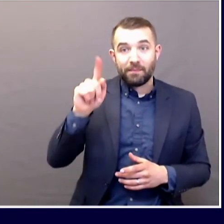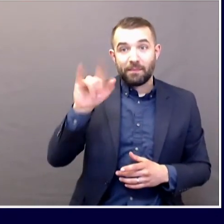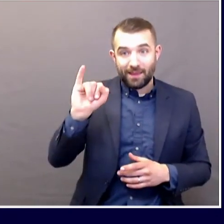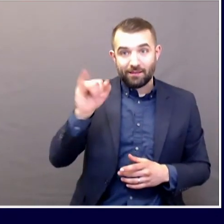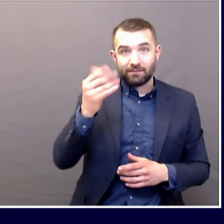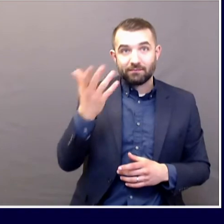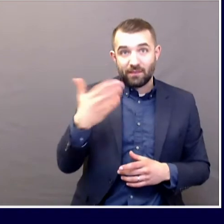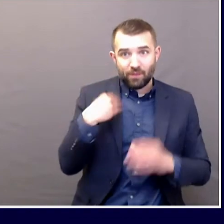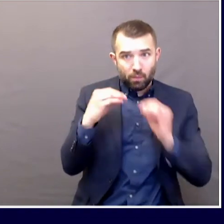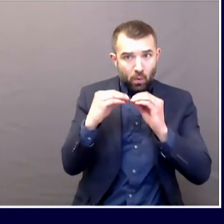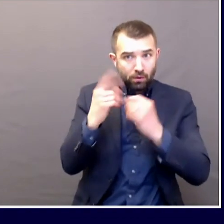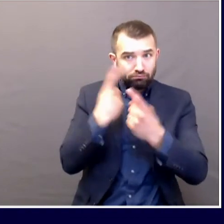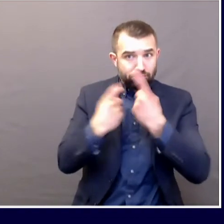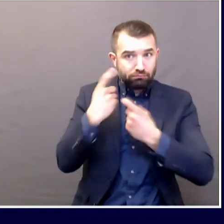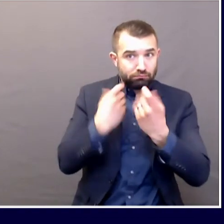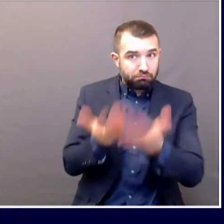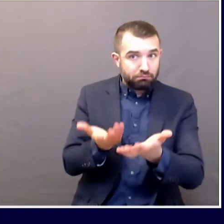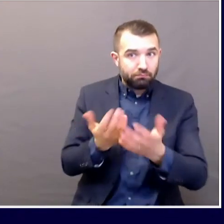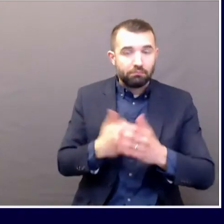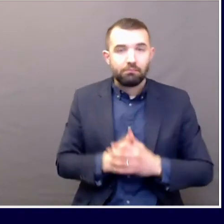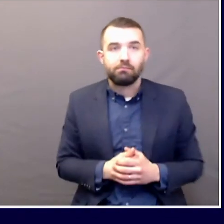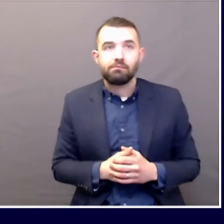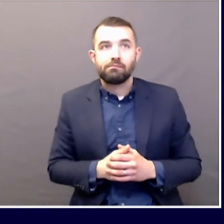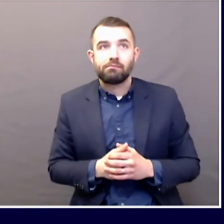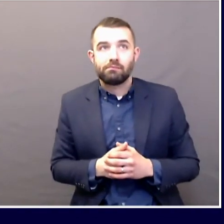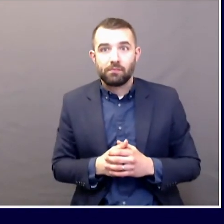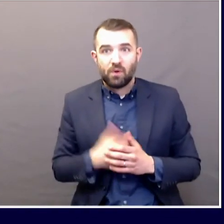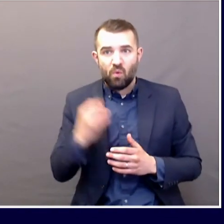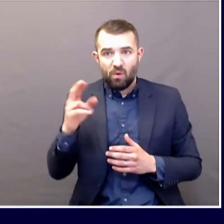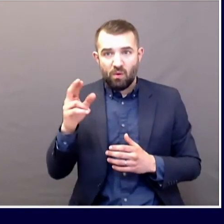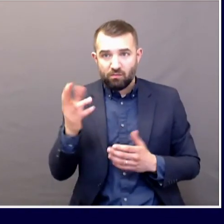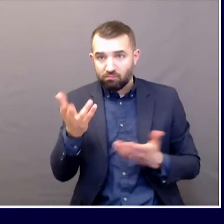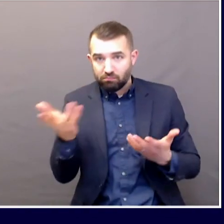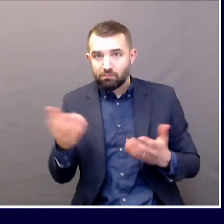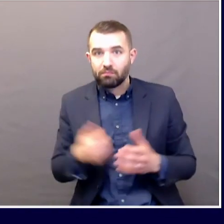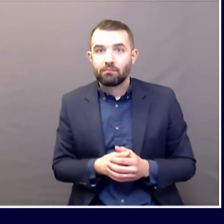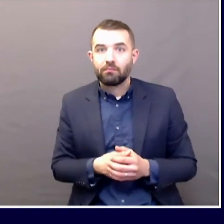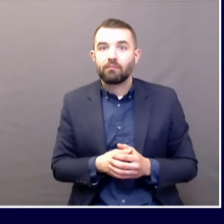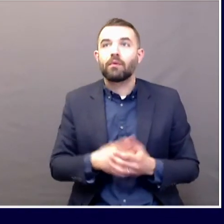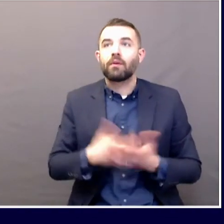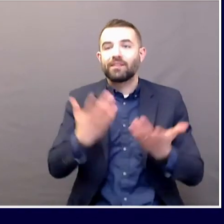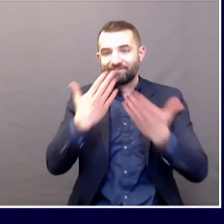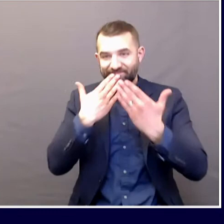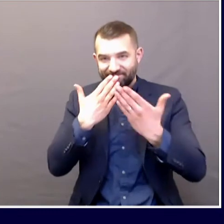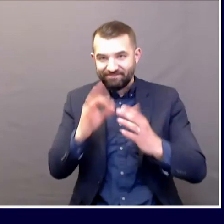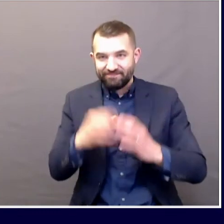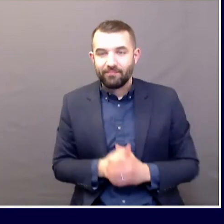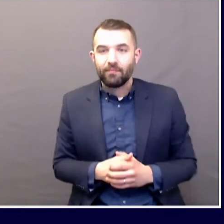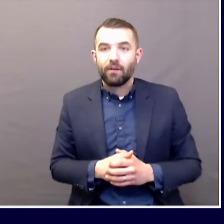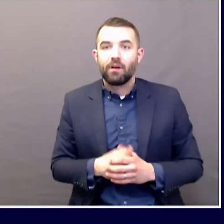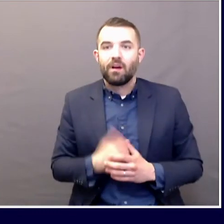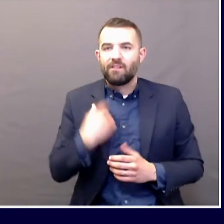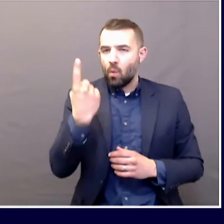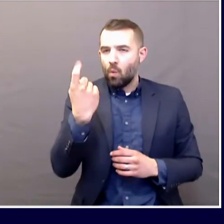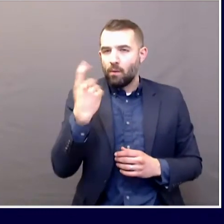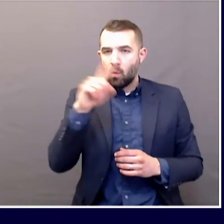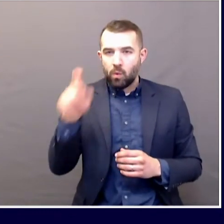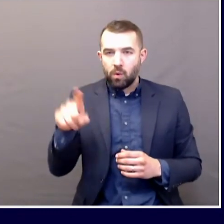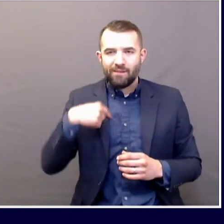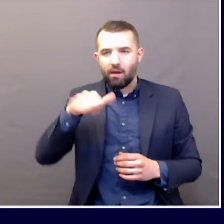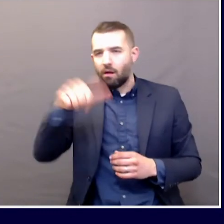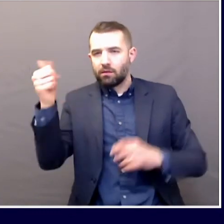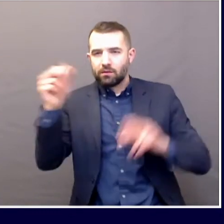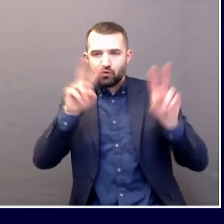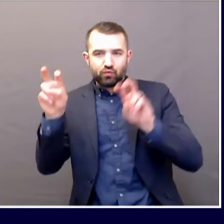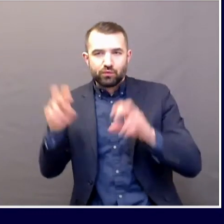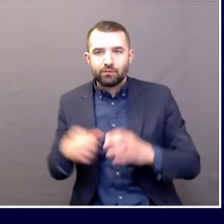rollout of that testing option or anything else. Yeah, I actually wanted to ask one more question about something else. The next eligible group will be